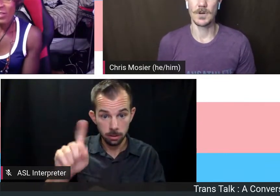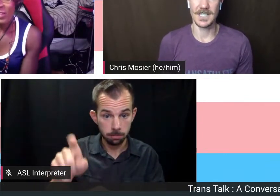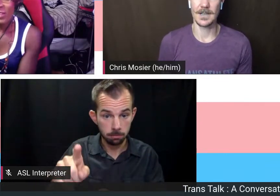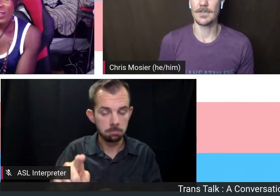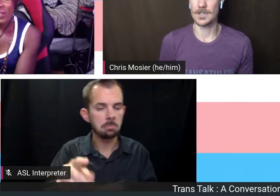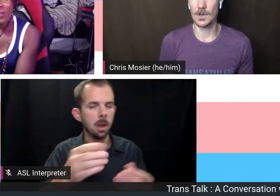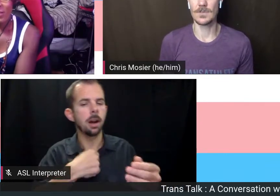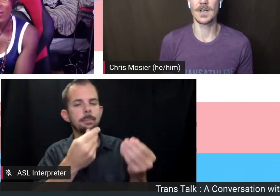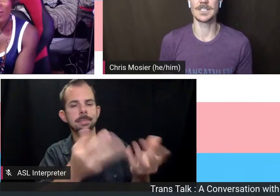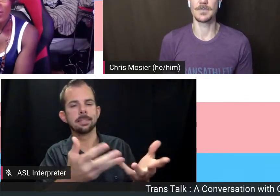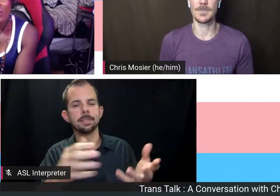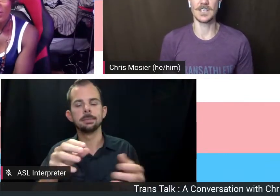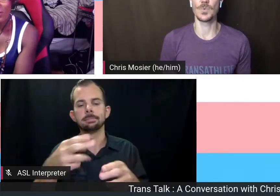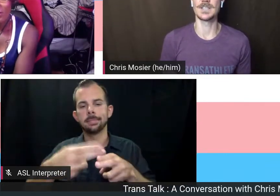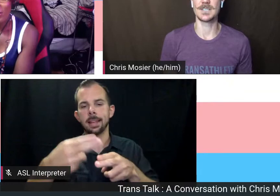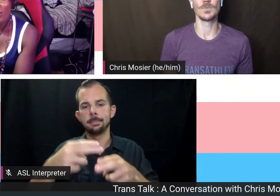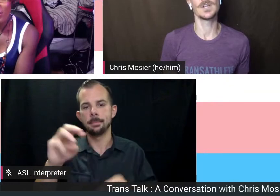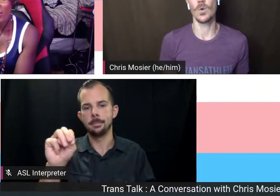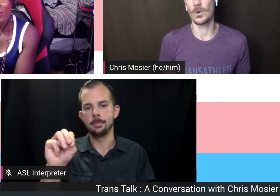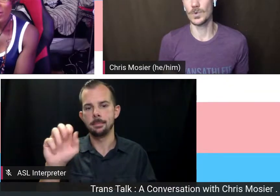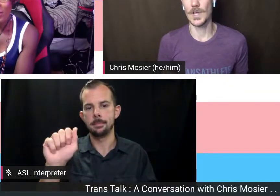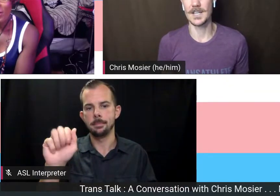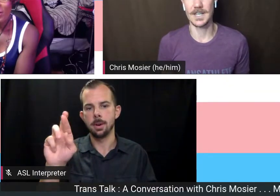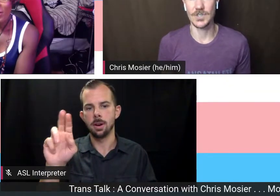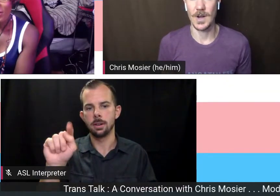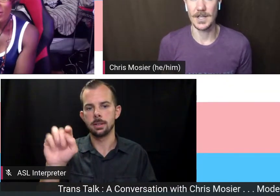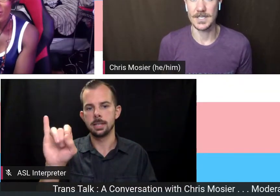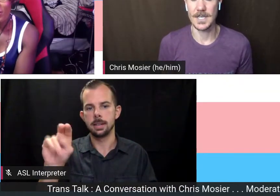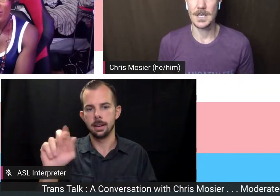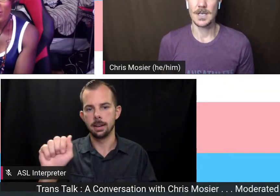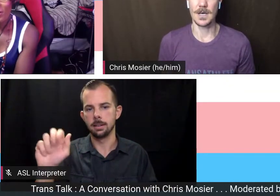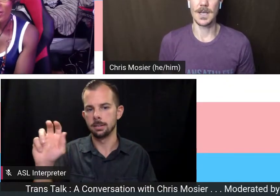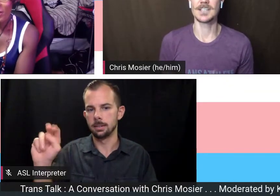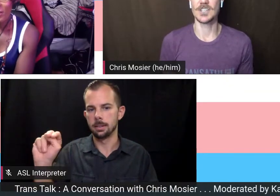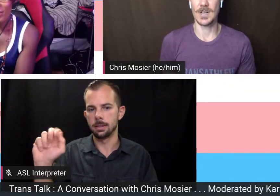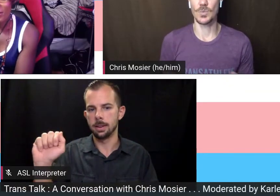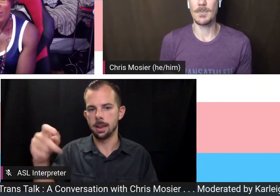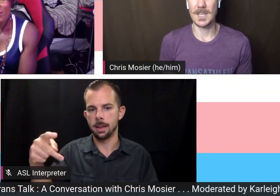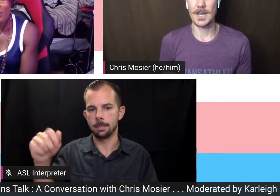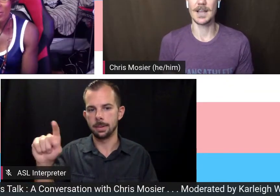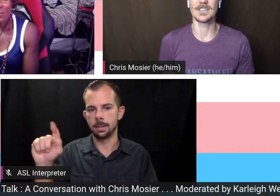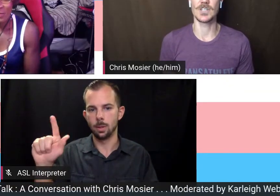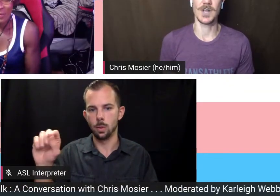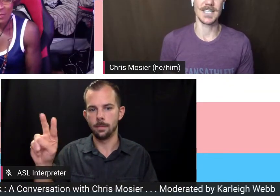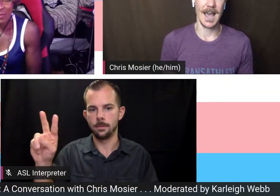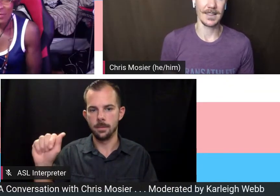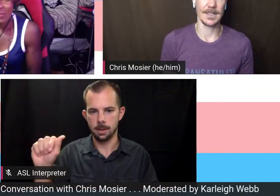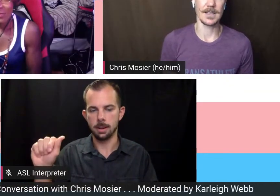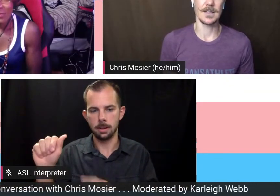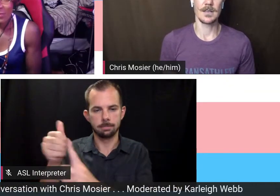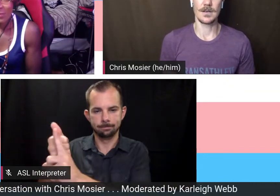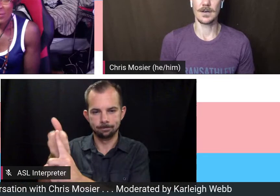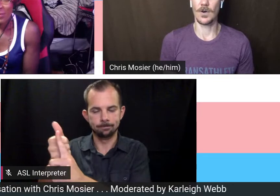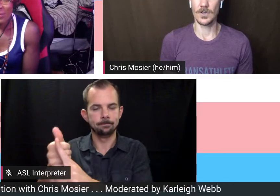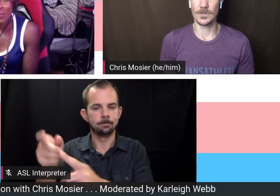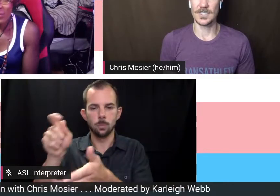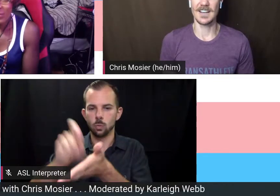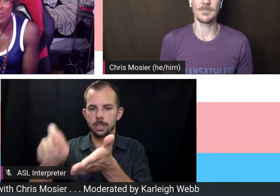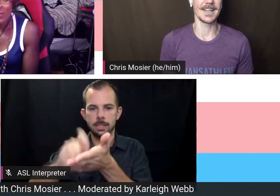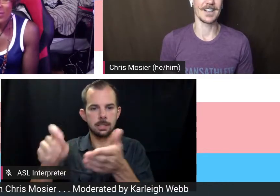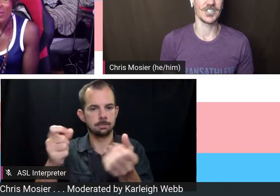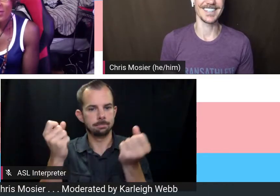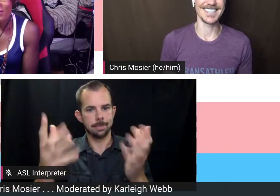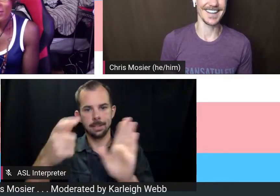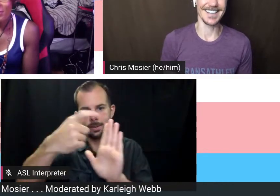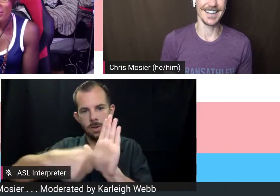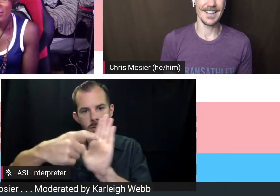know, Martina Navratilova has written some really horrible anti-trans women and anti-trans athlete articles that